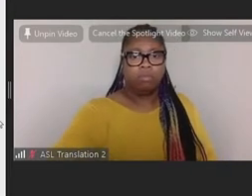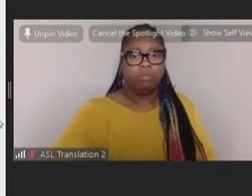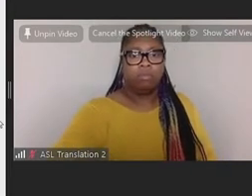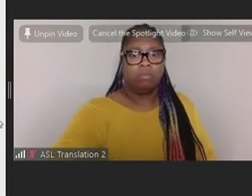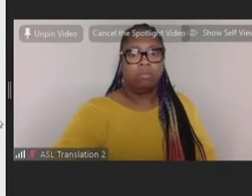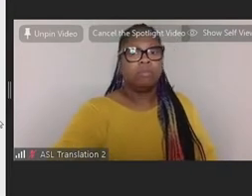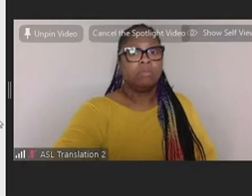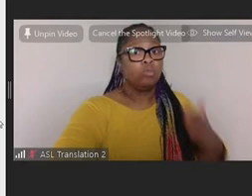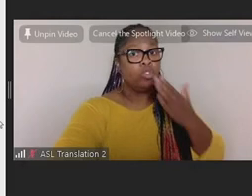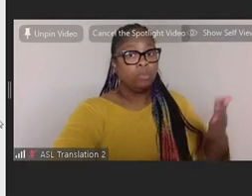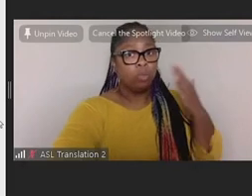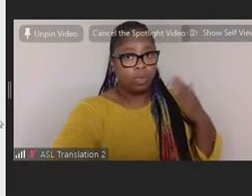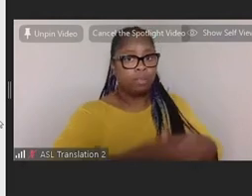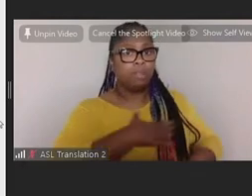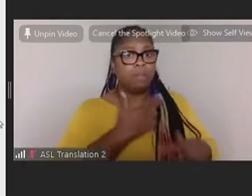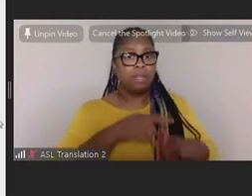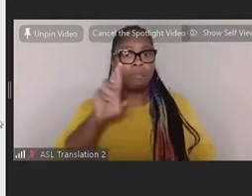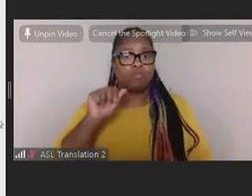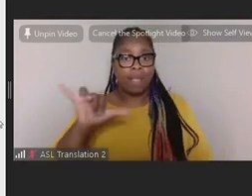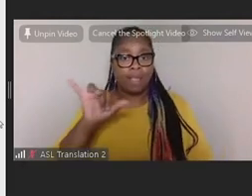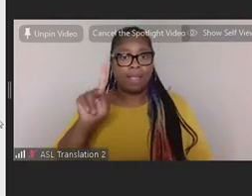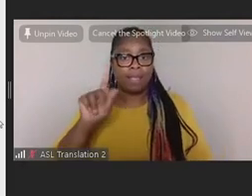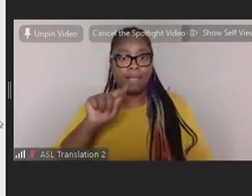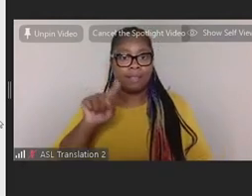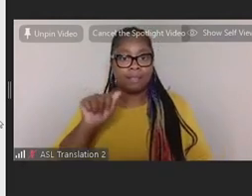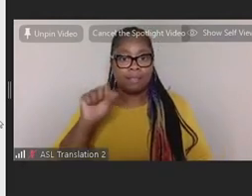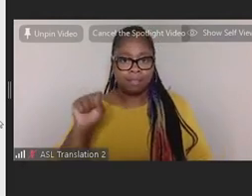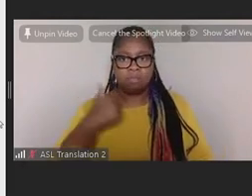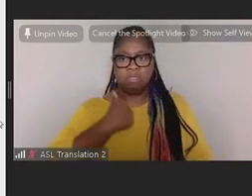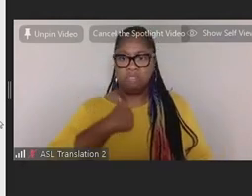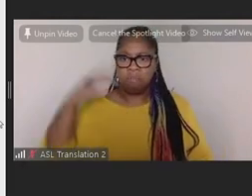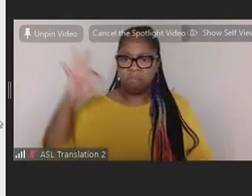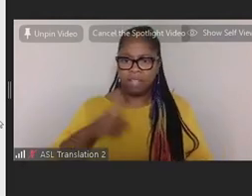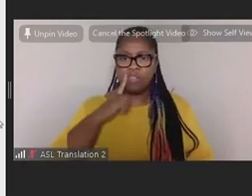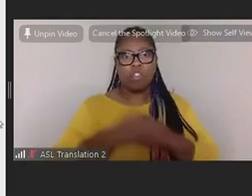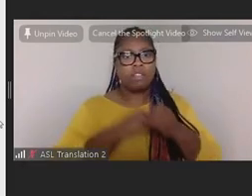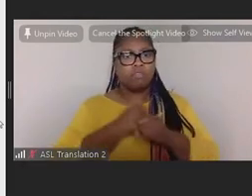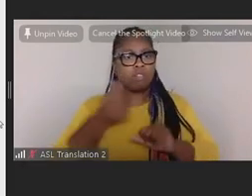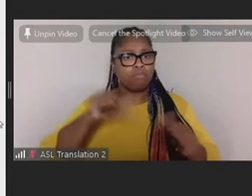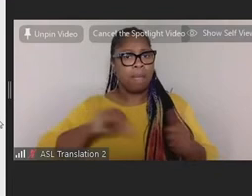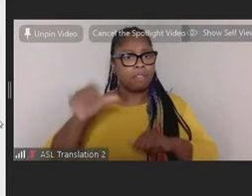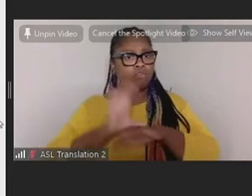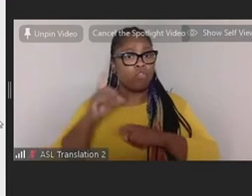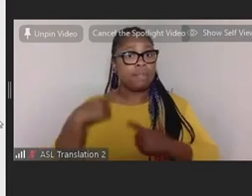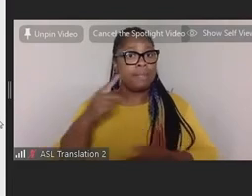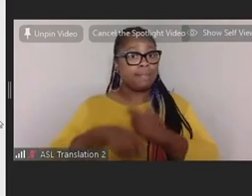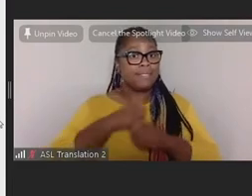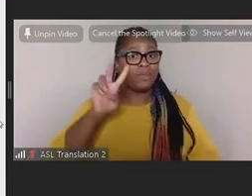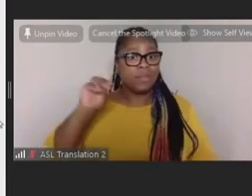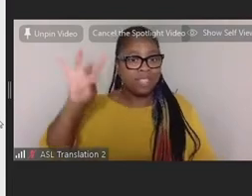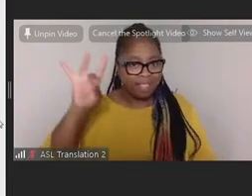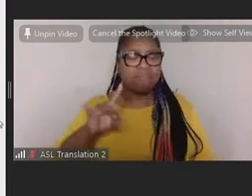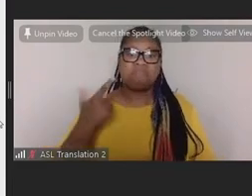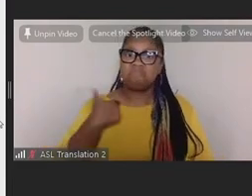Yeah, good morning, commissioners. My name is Ray Kazis. I've been the pastor at the International Baptist Church since 2008, and